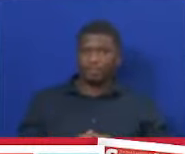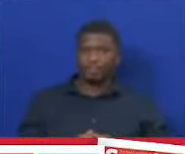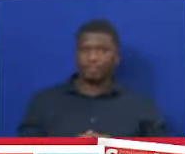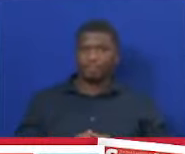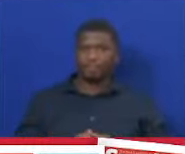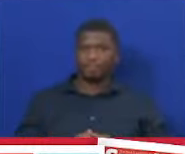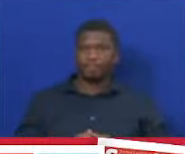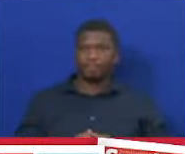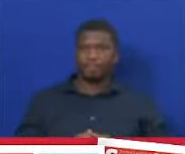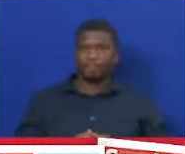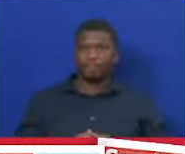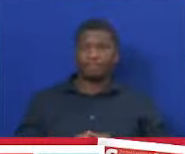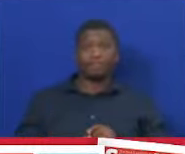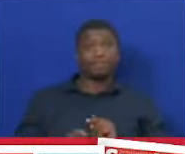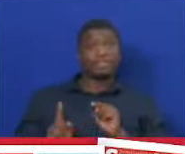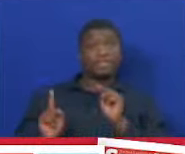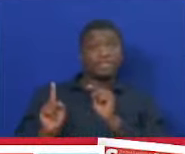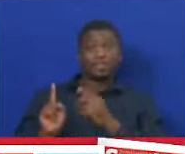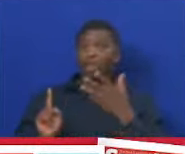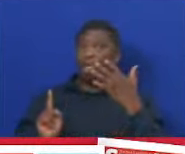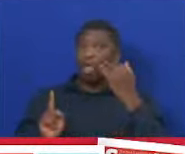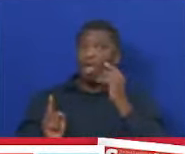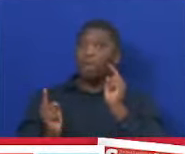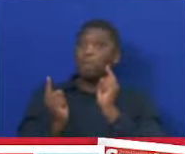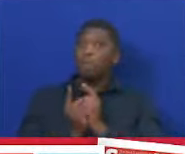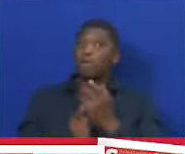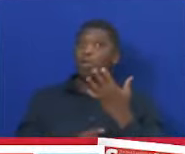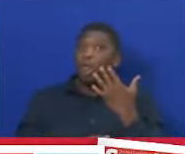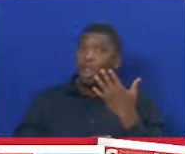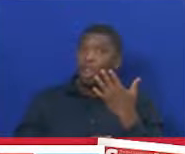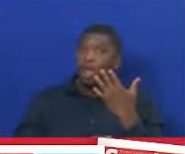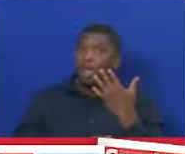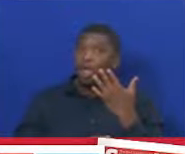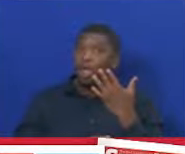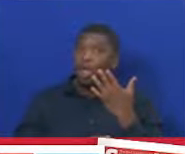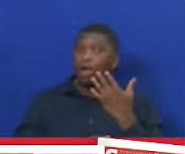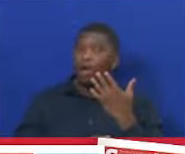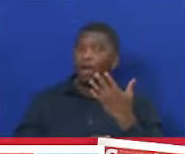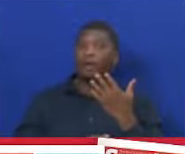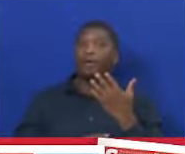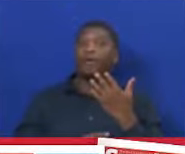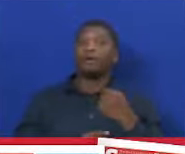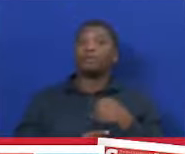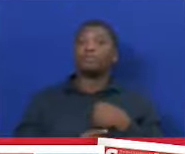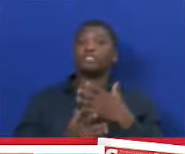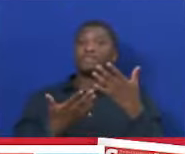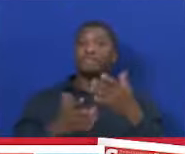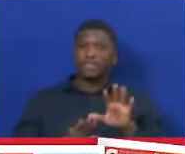encountered when I had left Mr. Makofane,